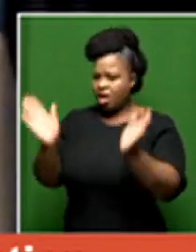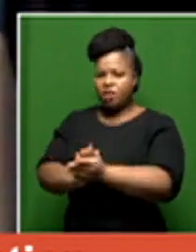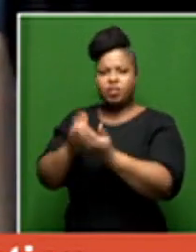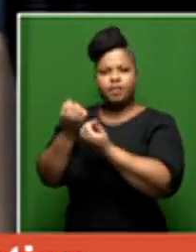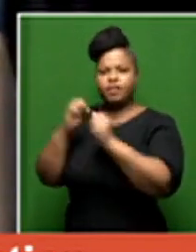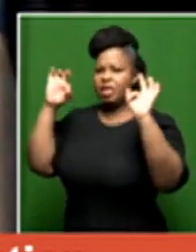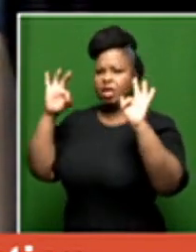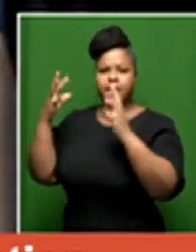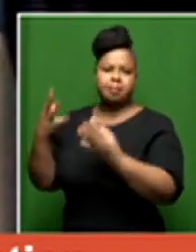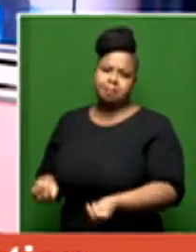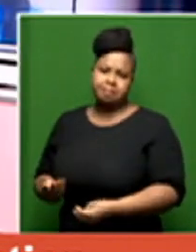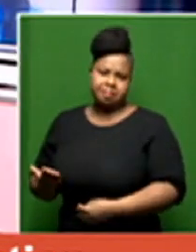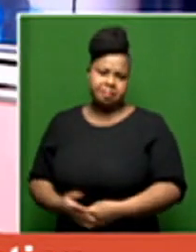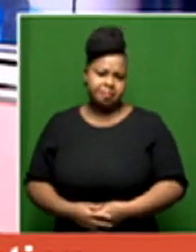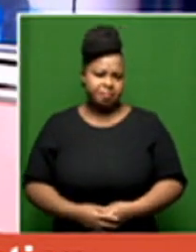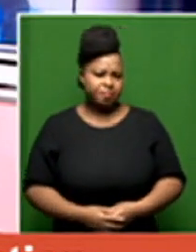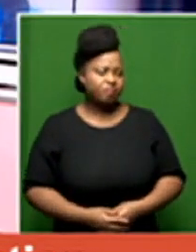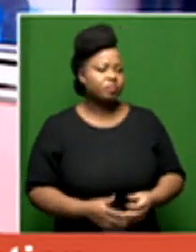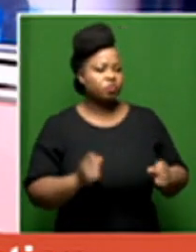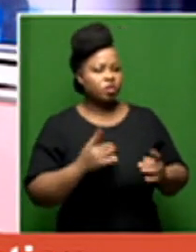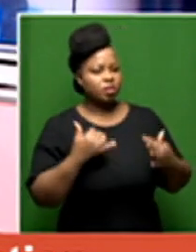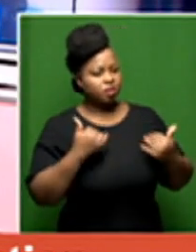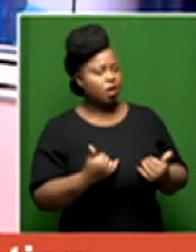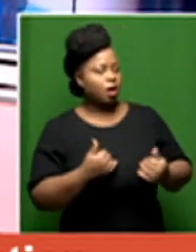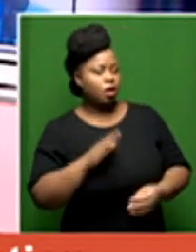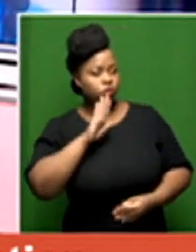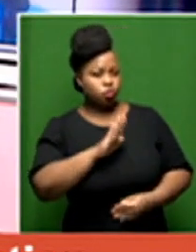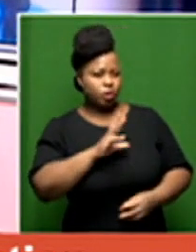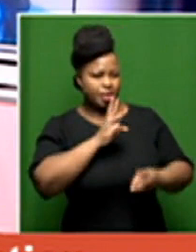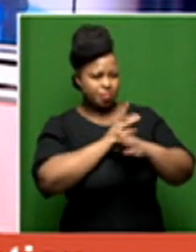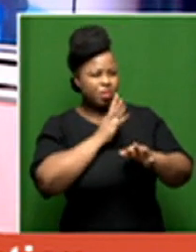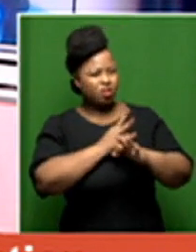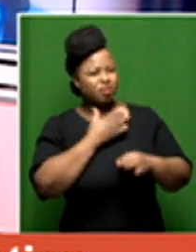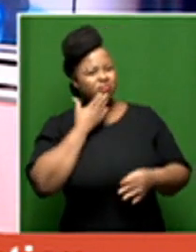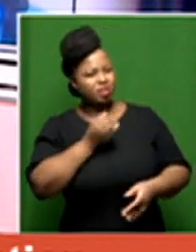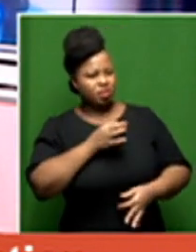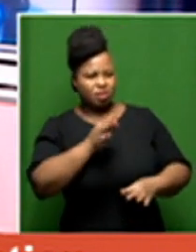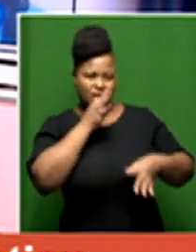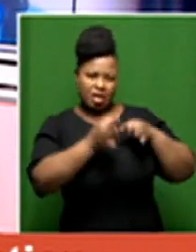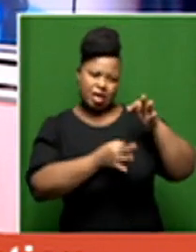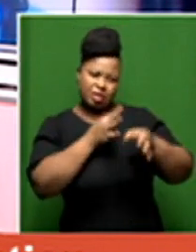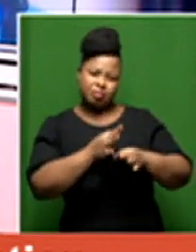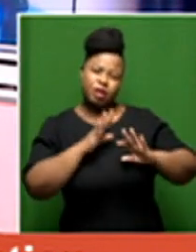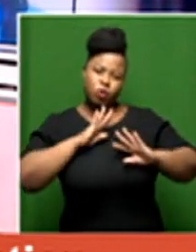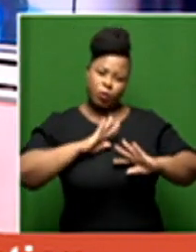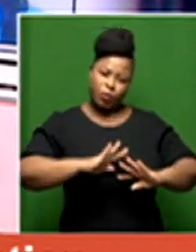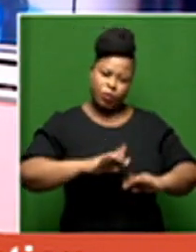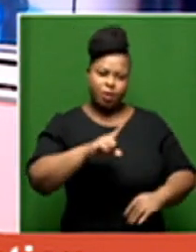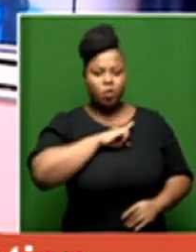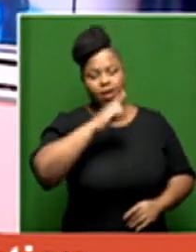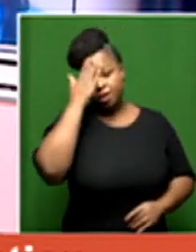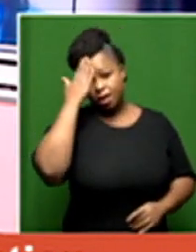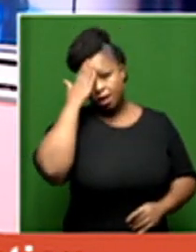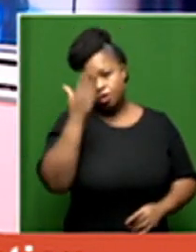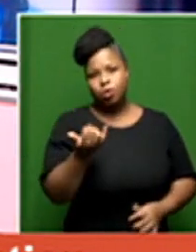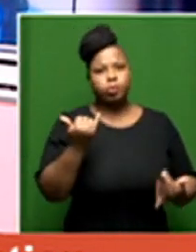free. Let's just put the parents and the guardians at ease. I know